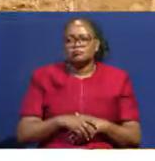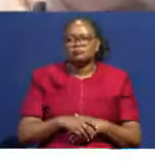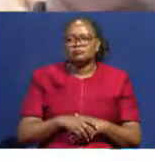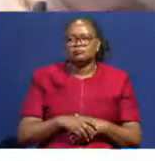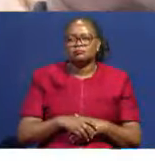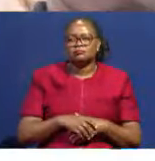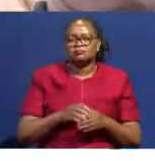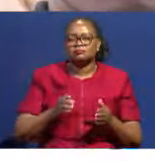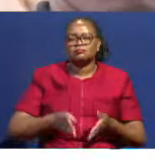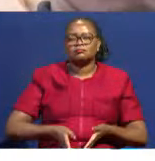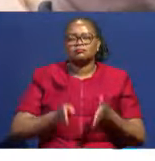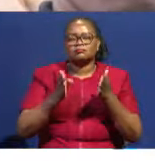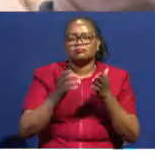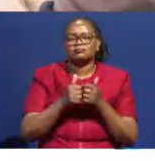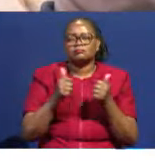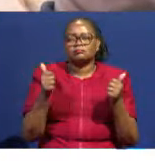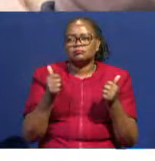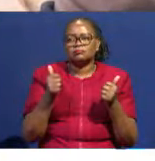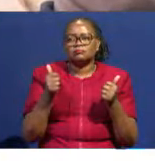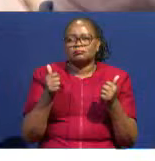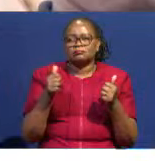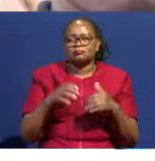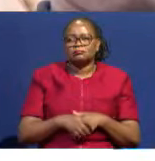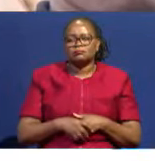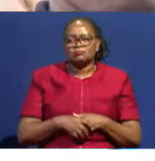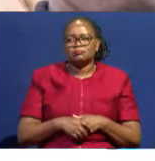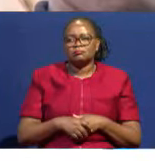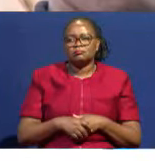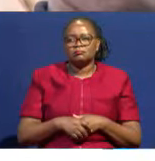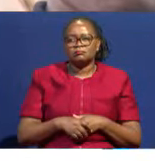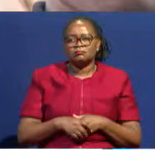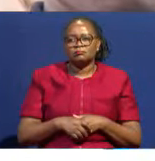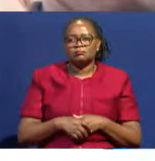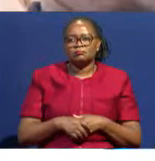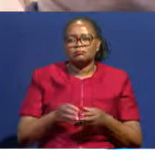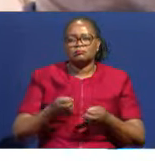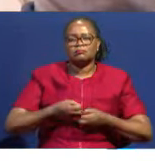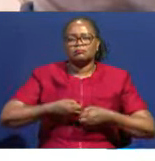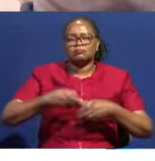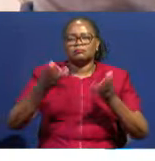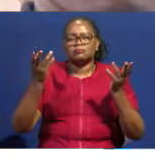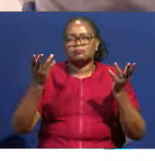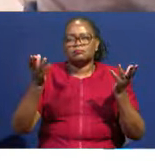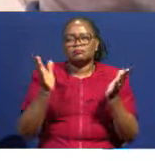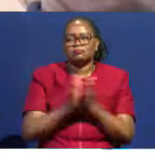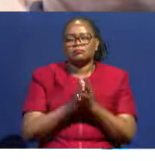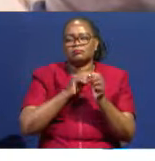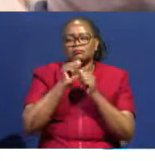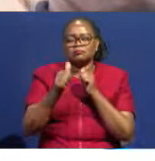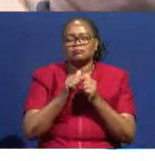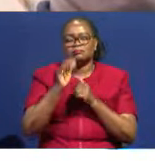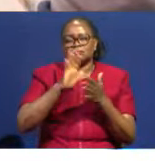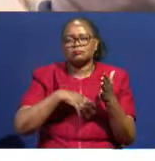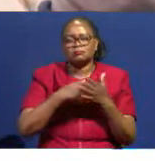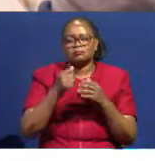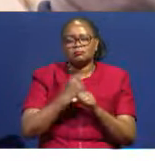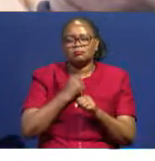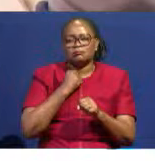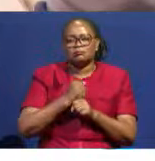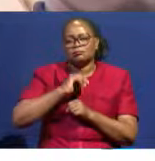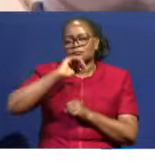road networks, the rising main, not the rising main, the distribution and other networks within the